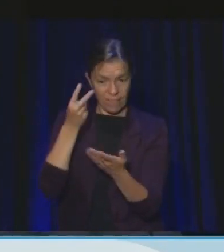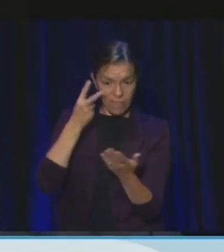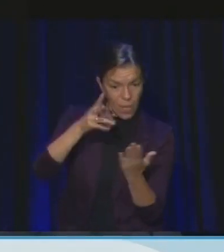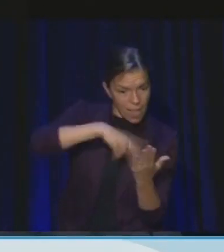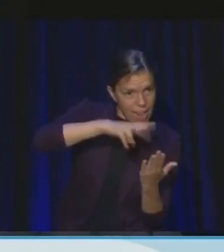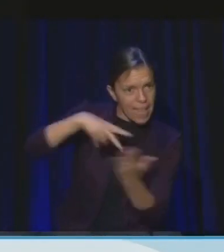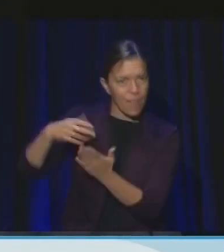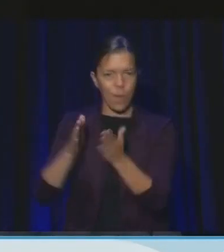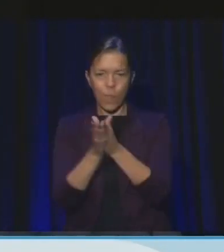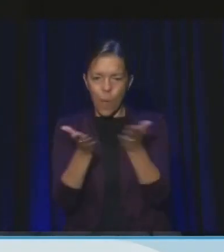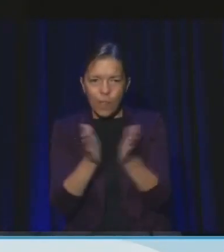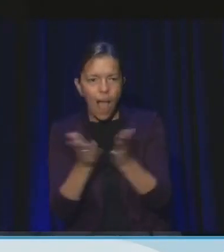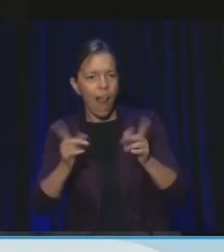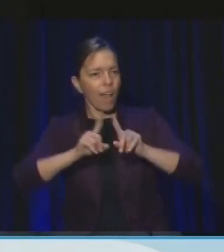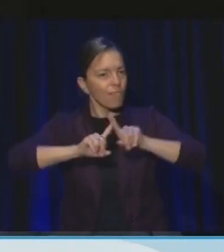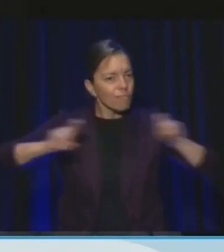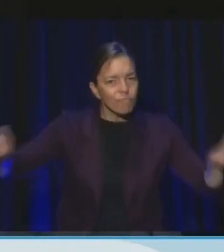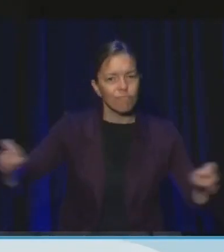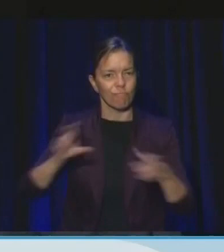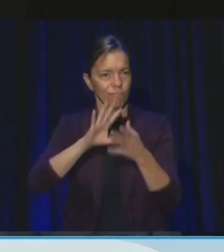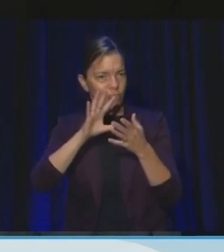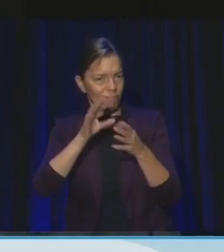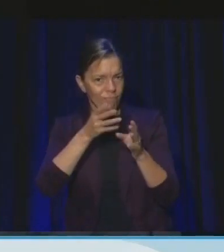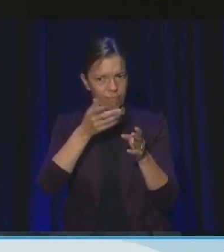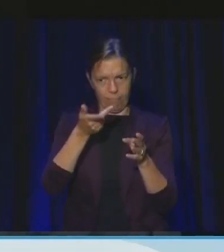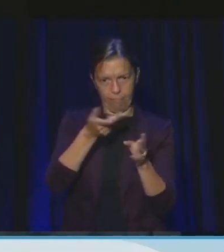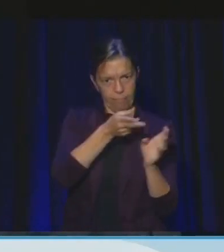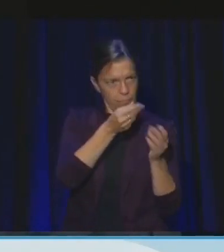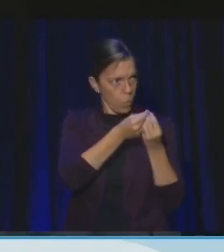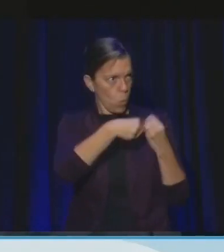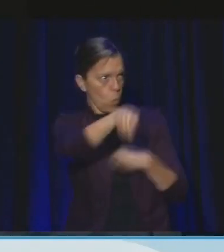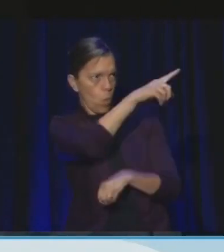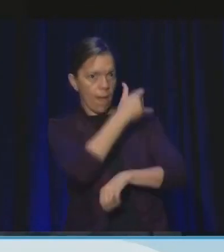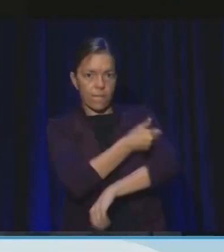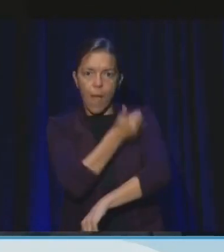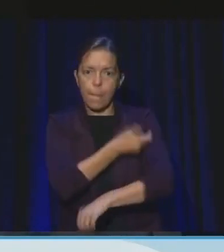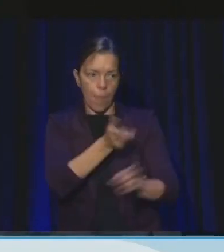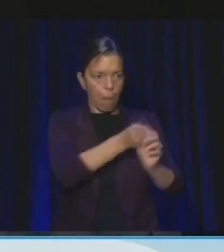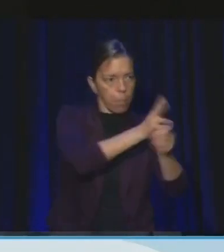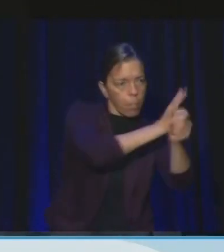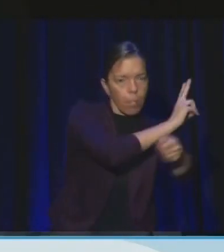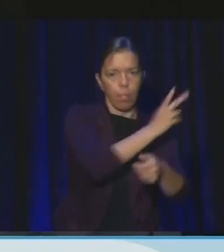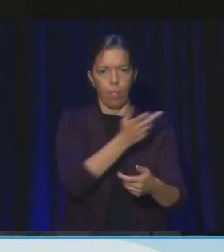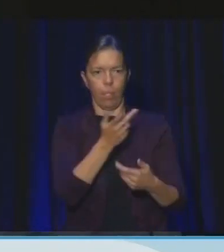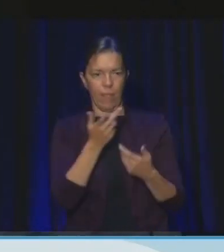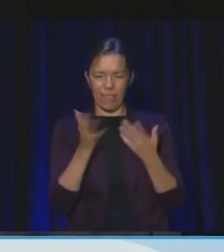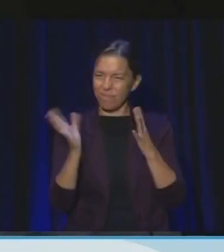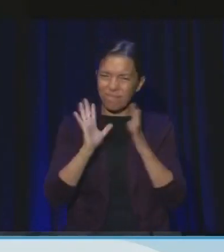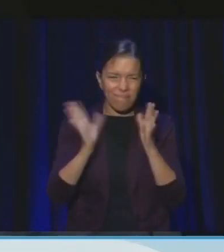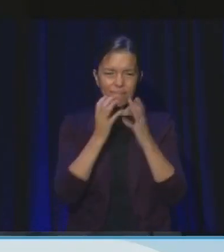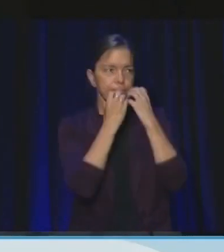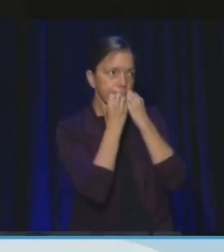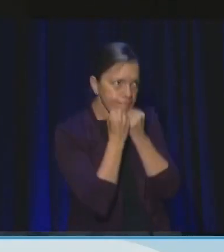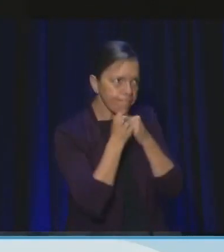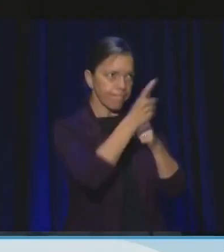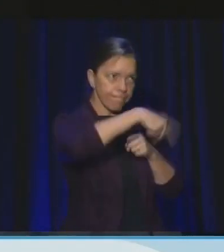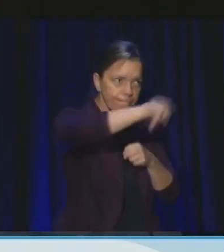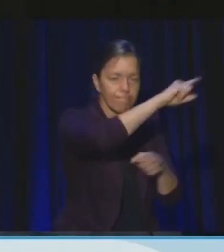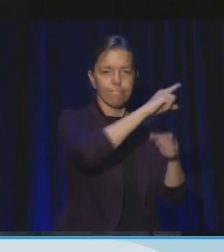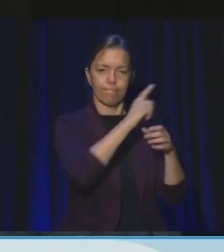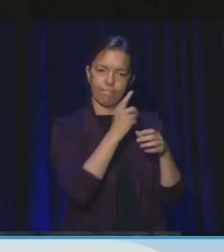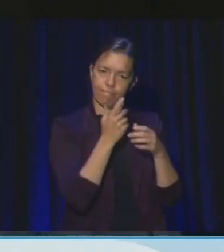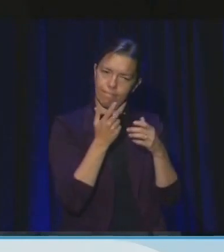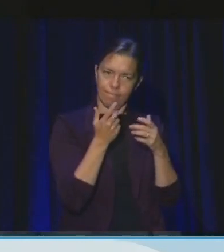a measure that, for the employees, and for the patients, I repeat, the health care system must be secure.